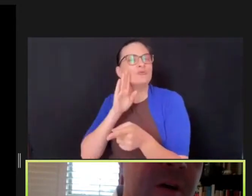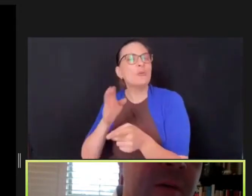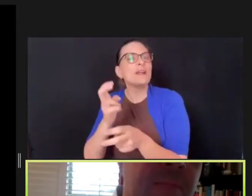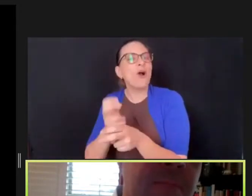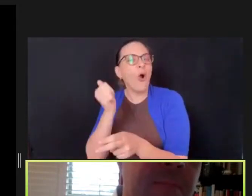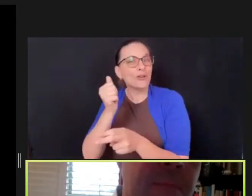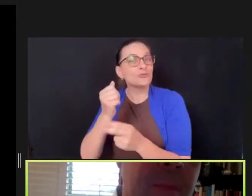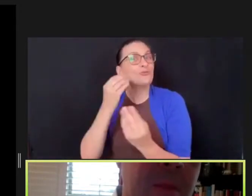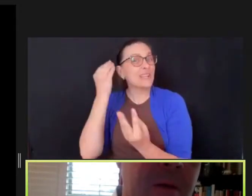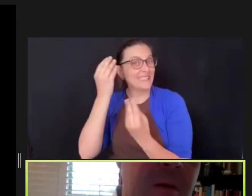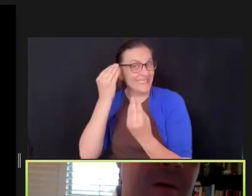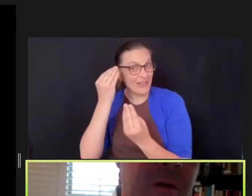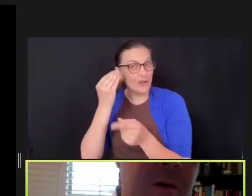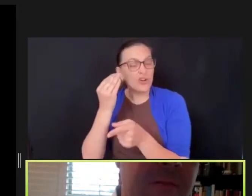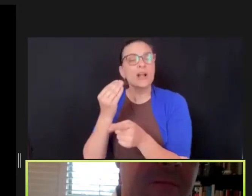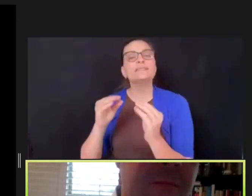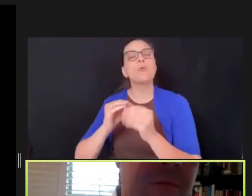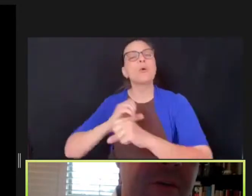expectations.